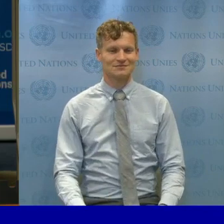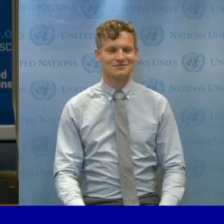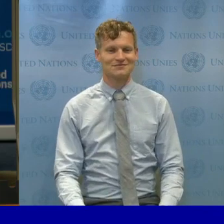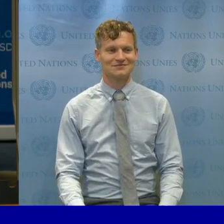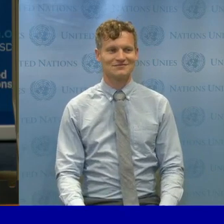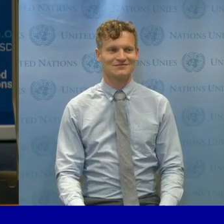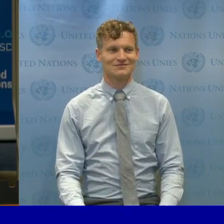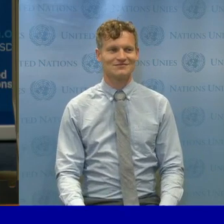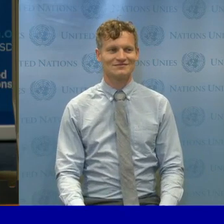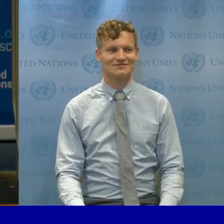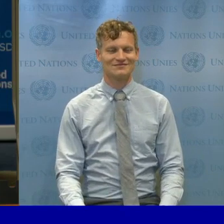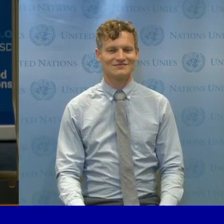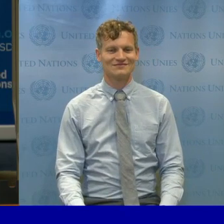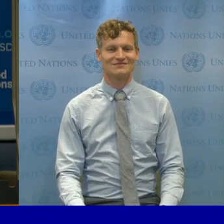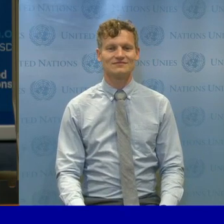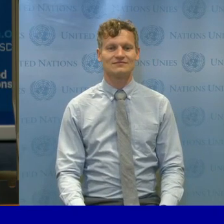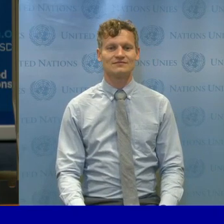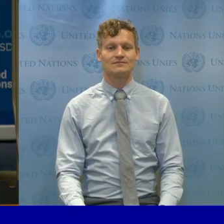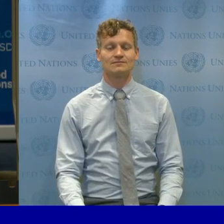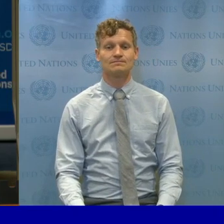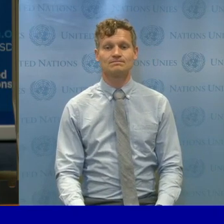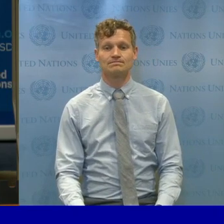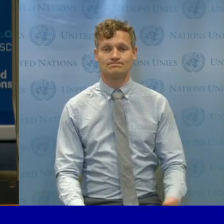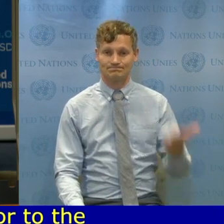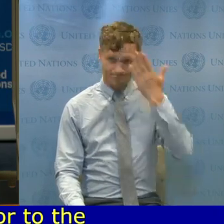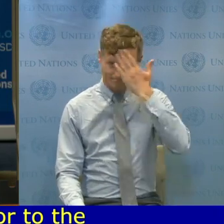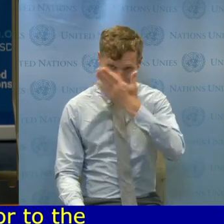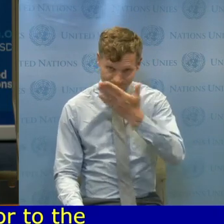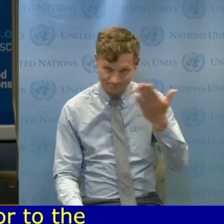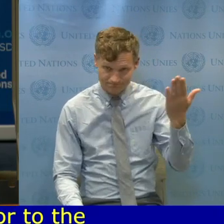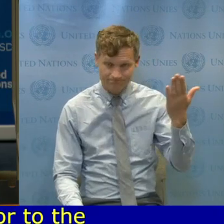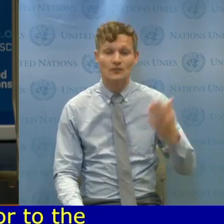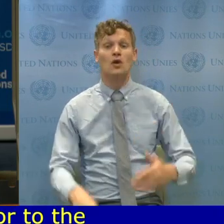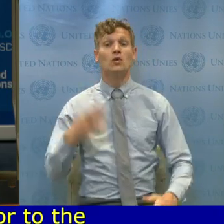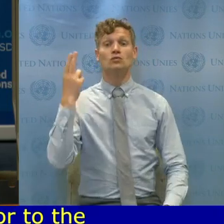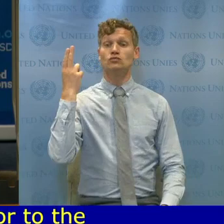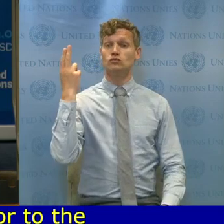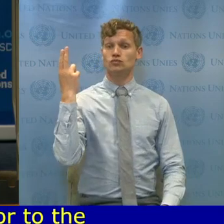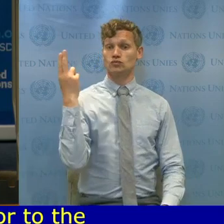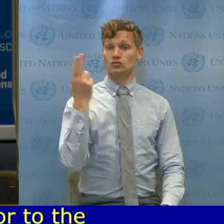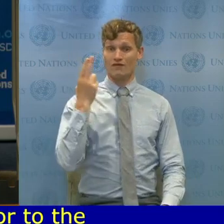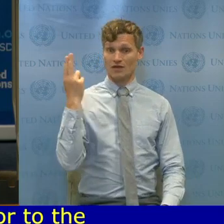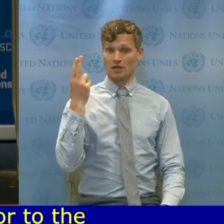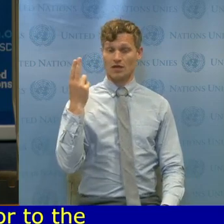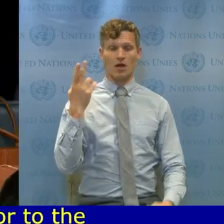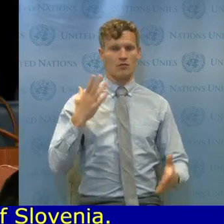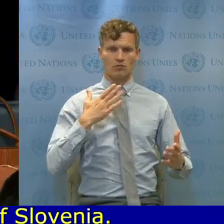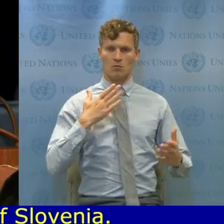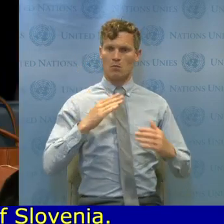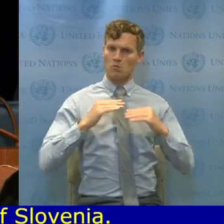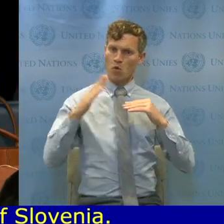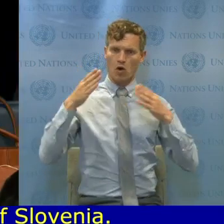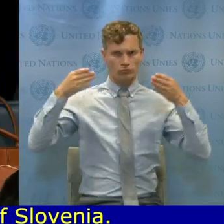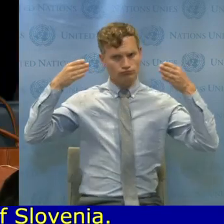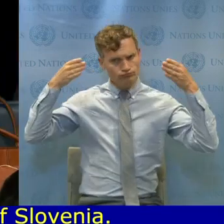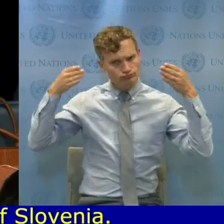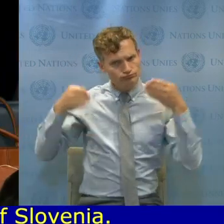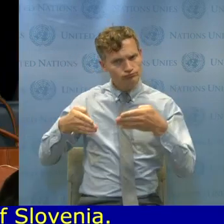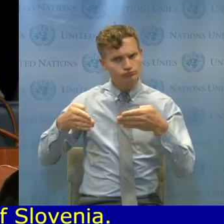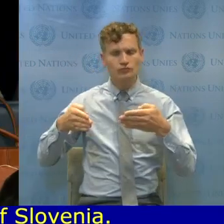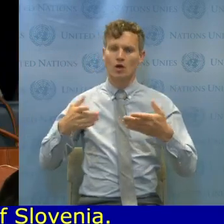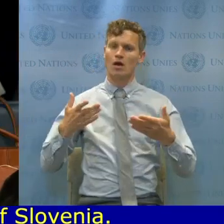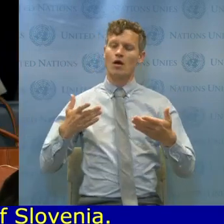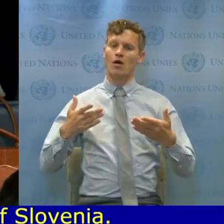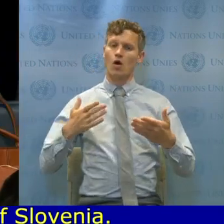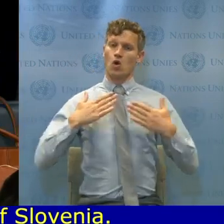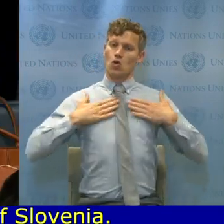Ladies and gentlemen, Slovenia devotes special attention to equal employment of all human rights and fundamental freedoms